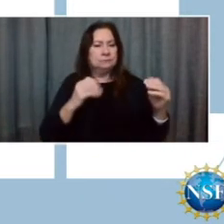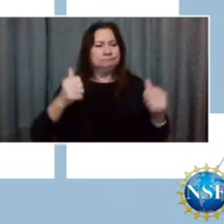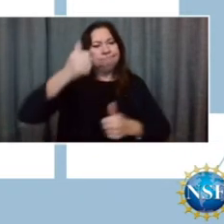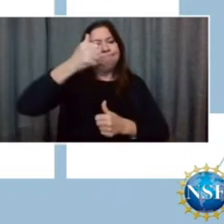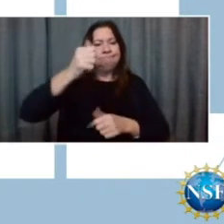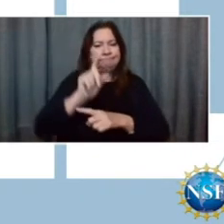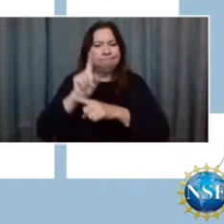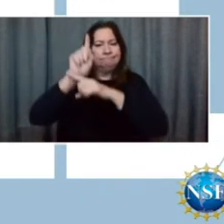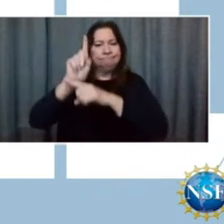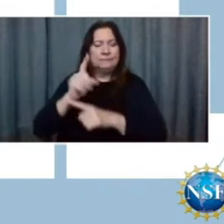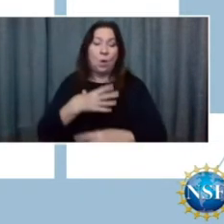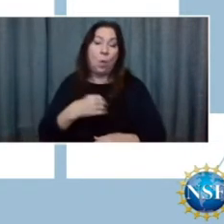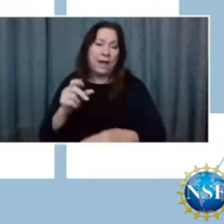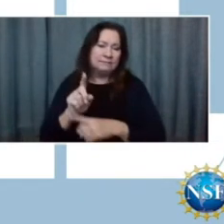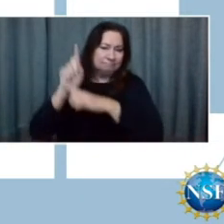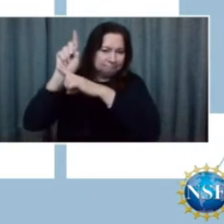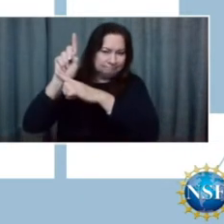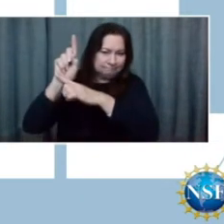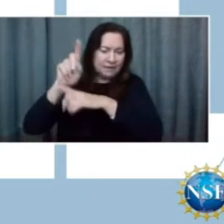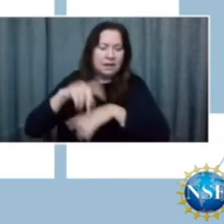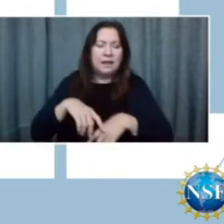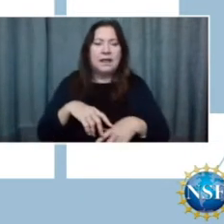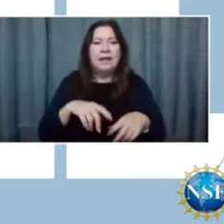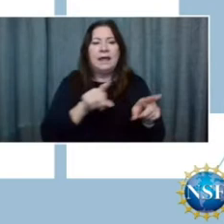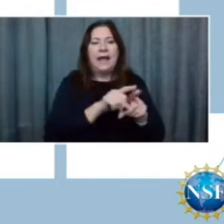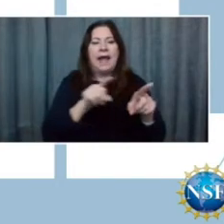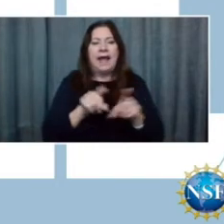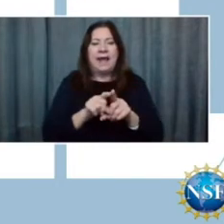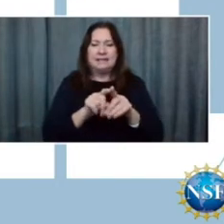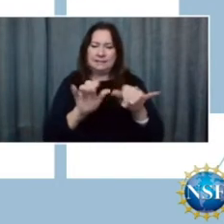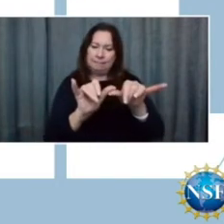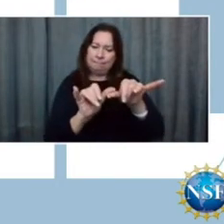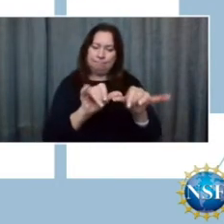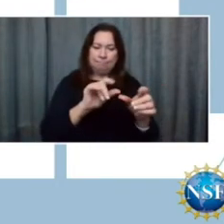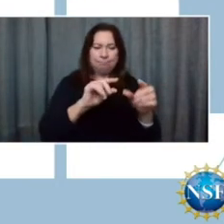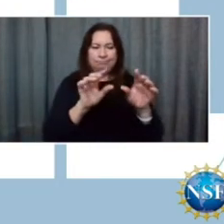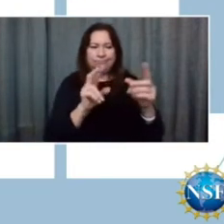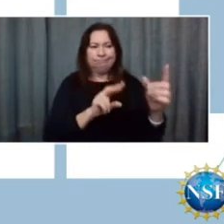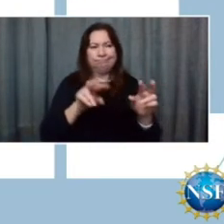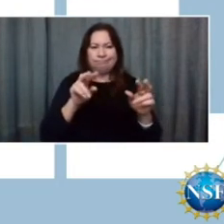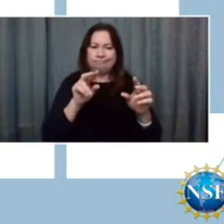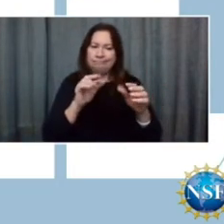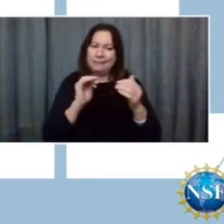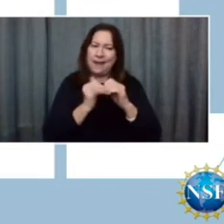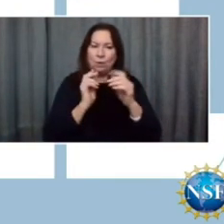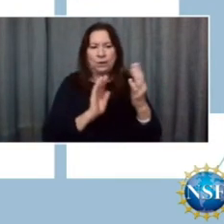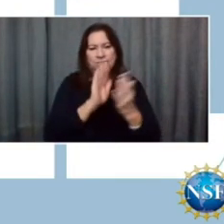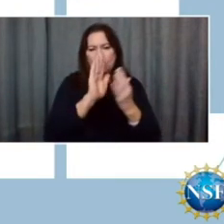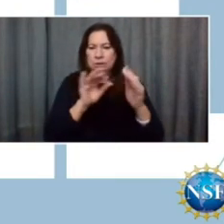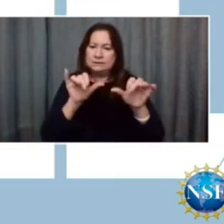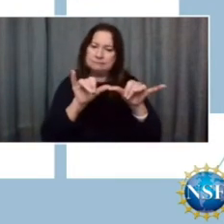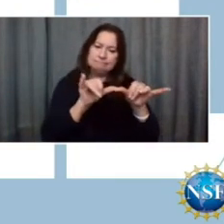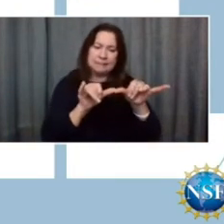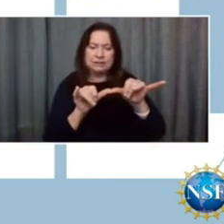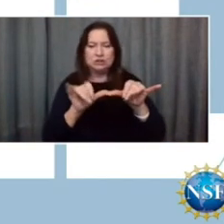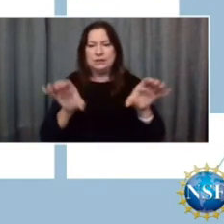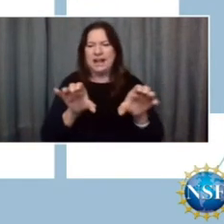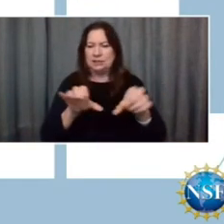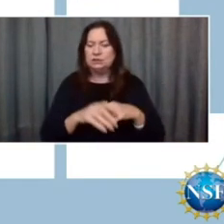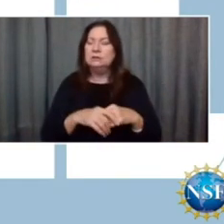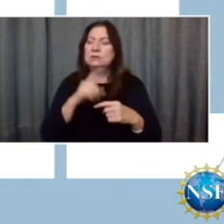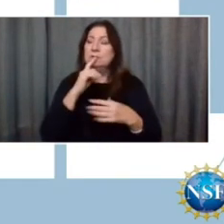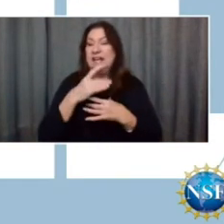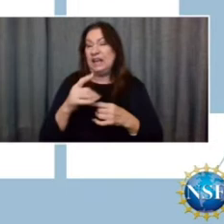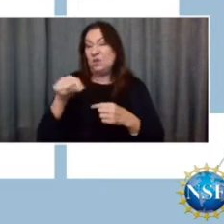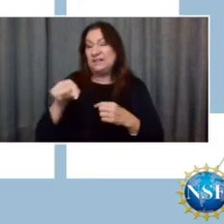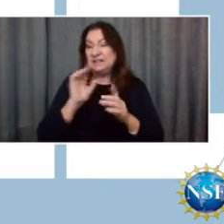white human supremacy, as the paradigm for measurement and action. And one of the things that I think becomes interesting in this conversation